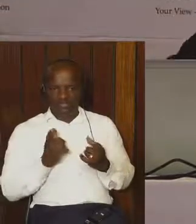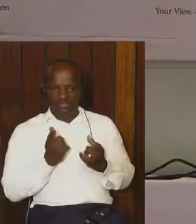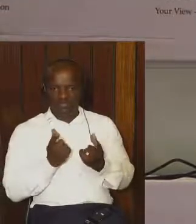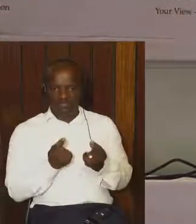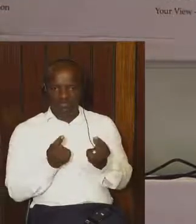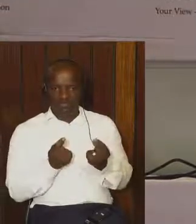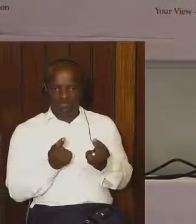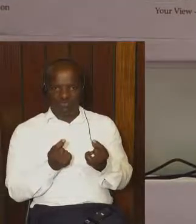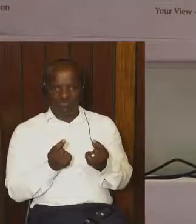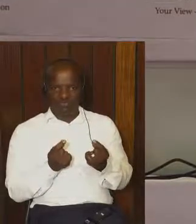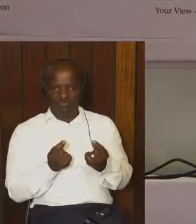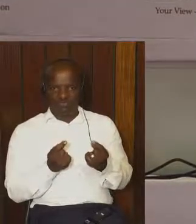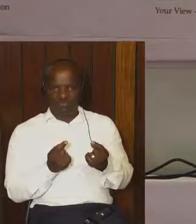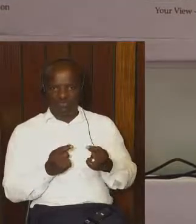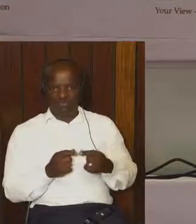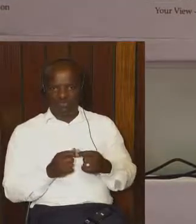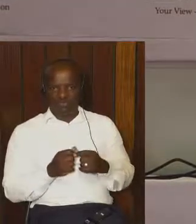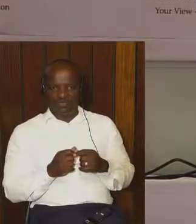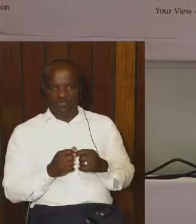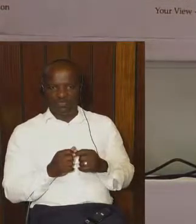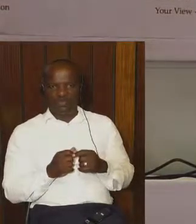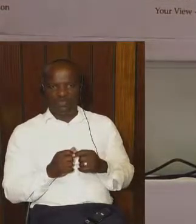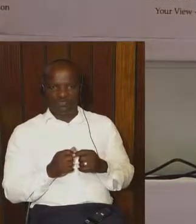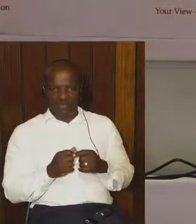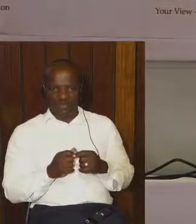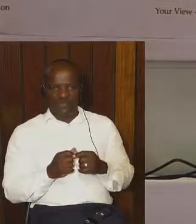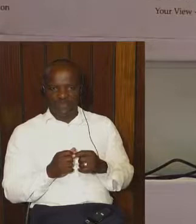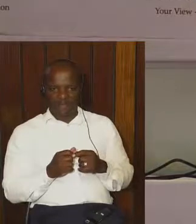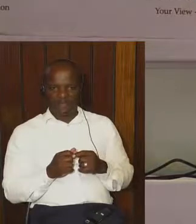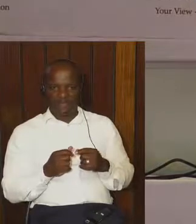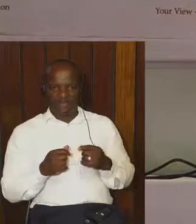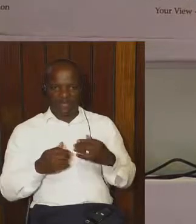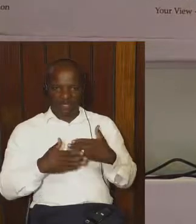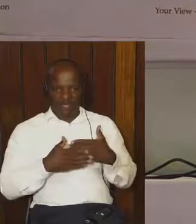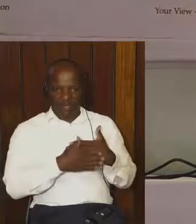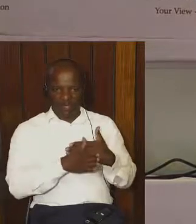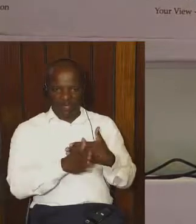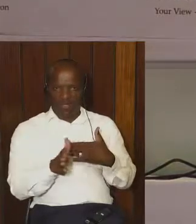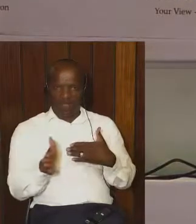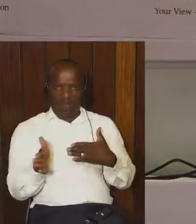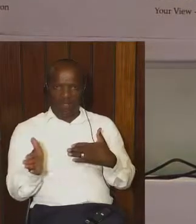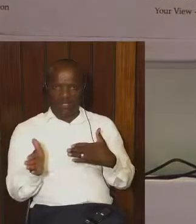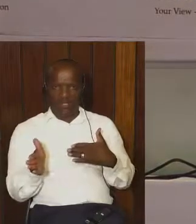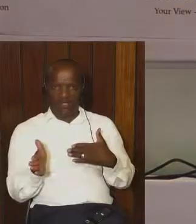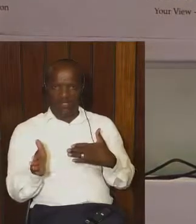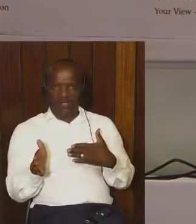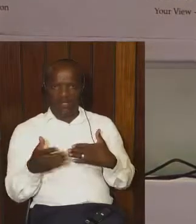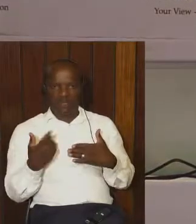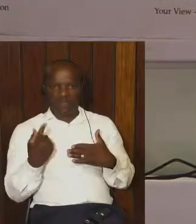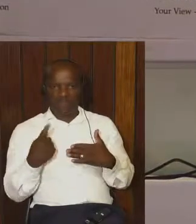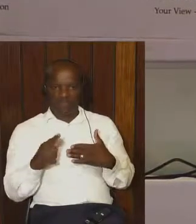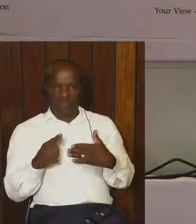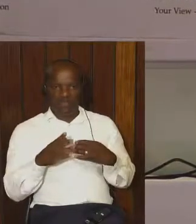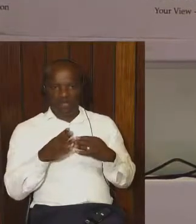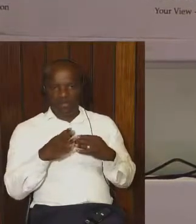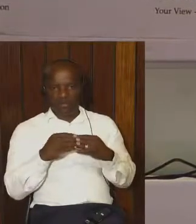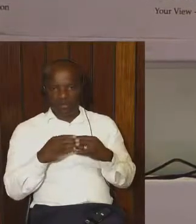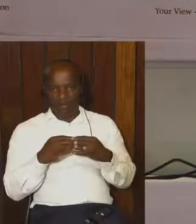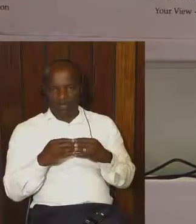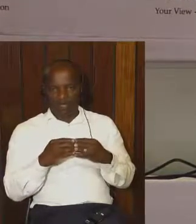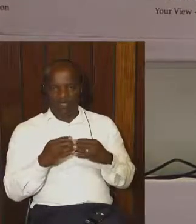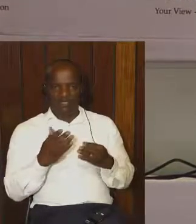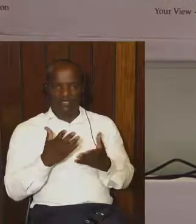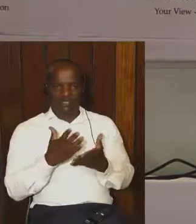is we're going to open up for members, some of our stakeholders